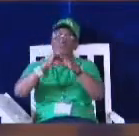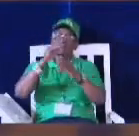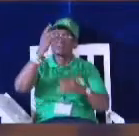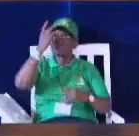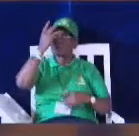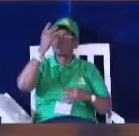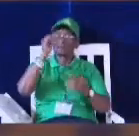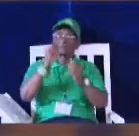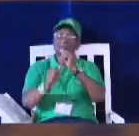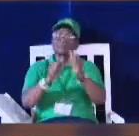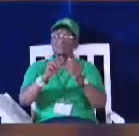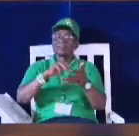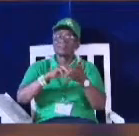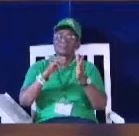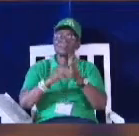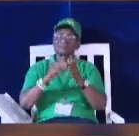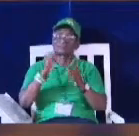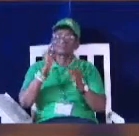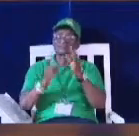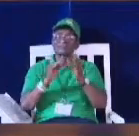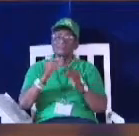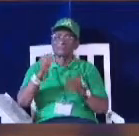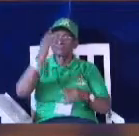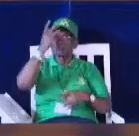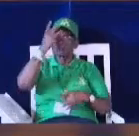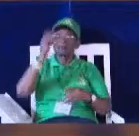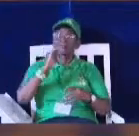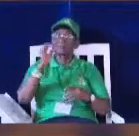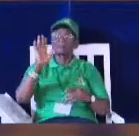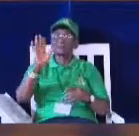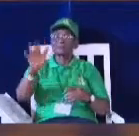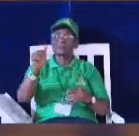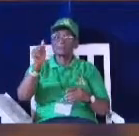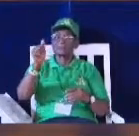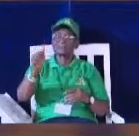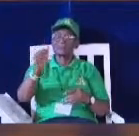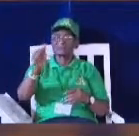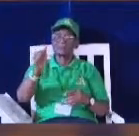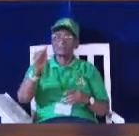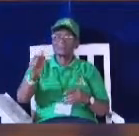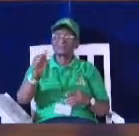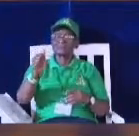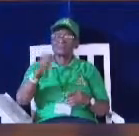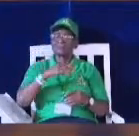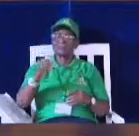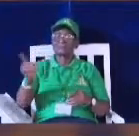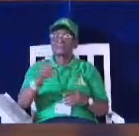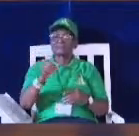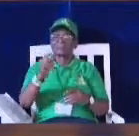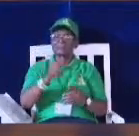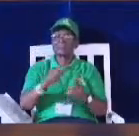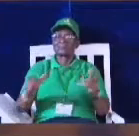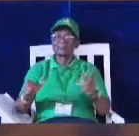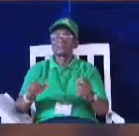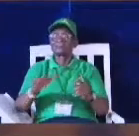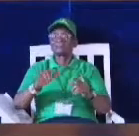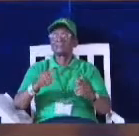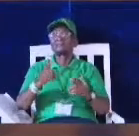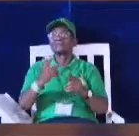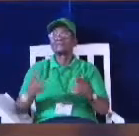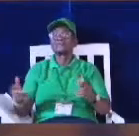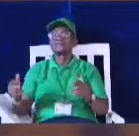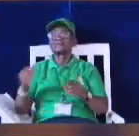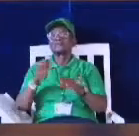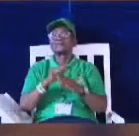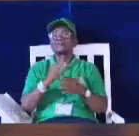which means if the sick is yourself, and you lay hands on yourself,